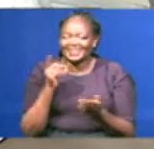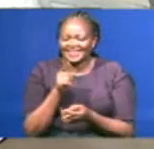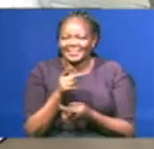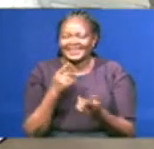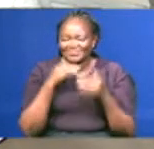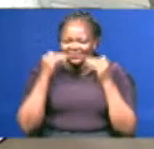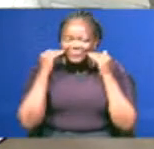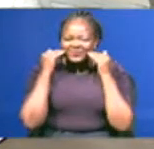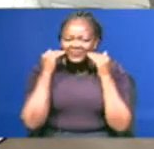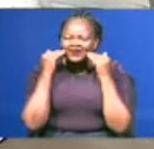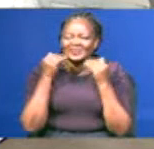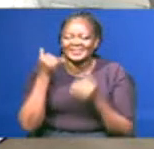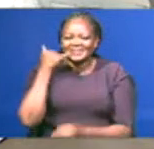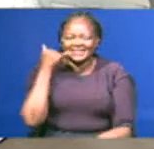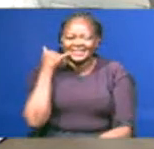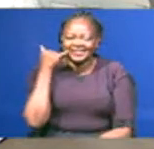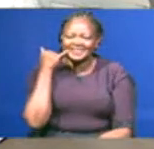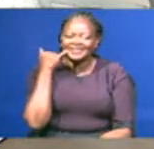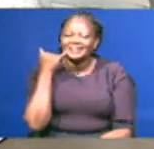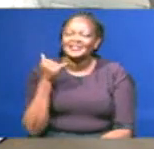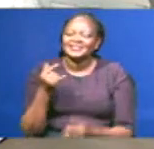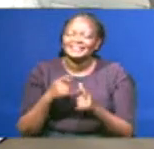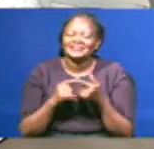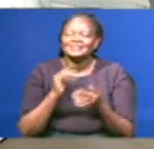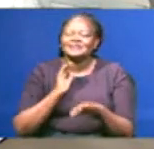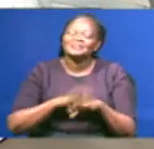smiling. Susan Christmas. The wonderful thank Susan